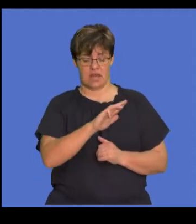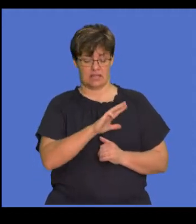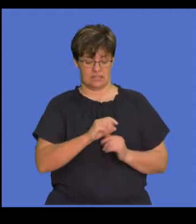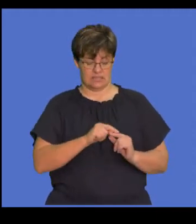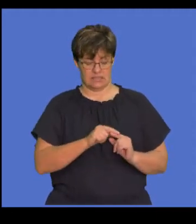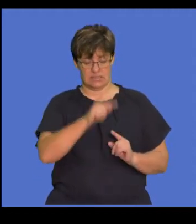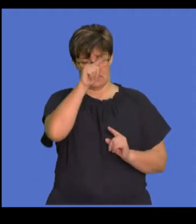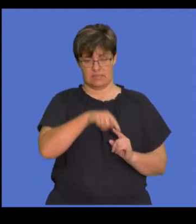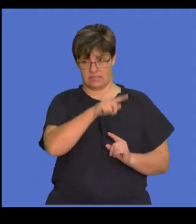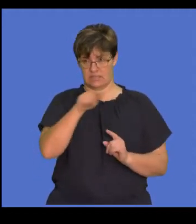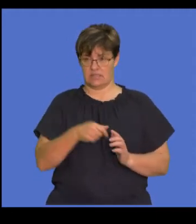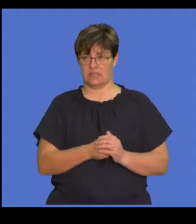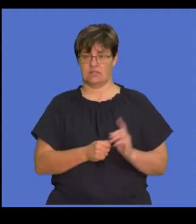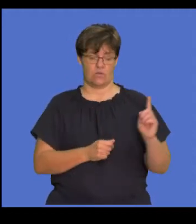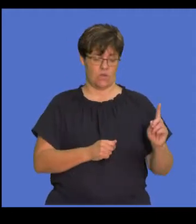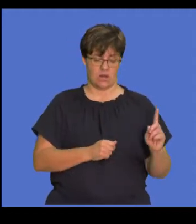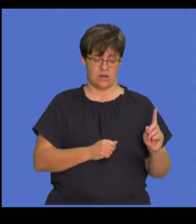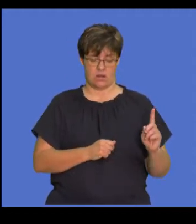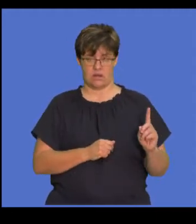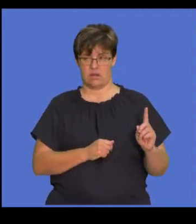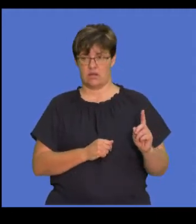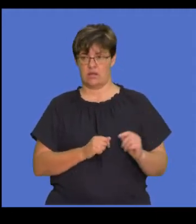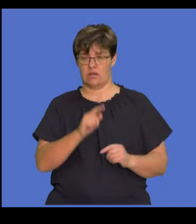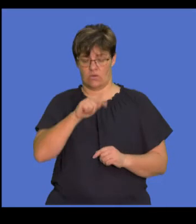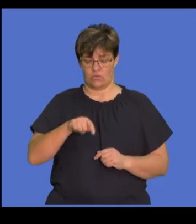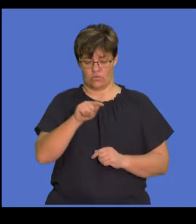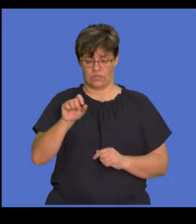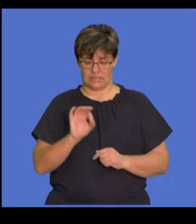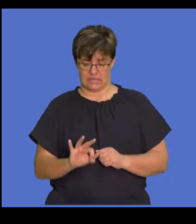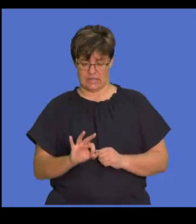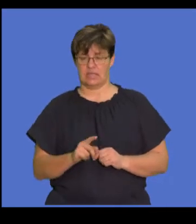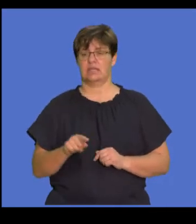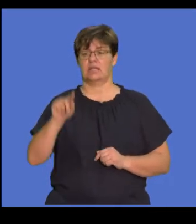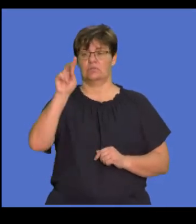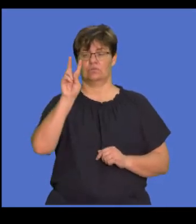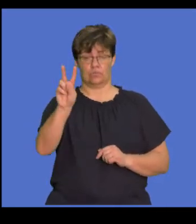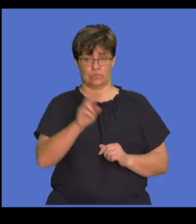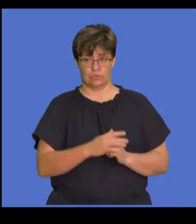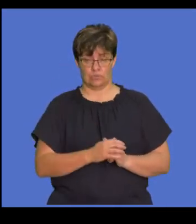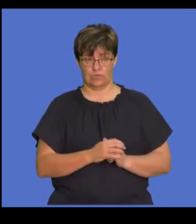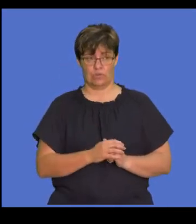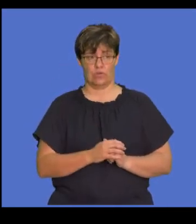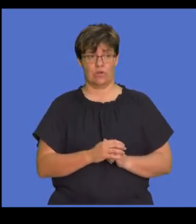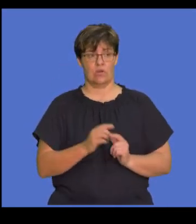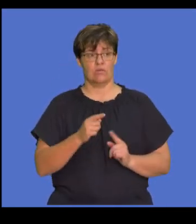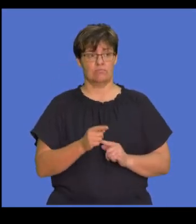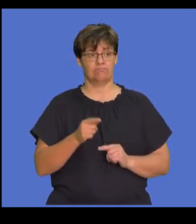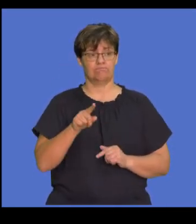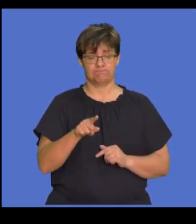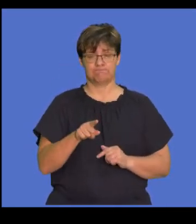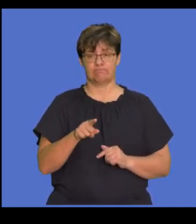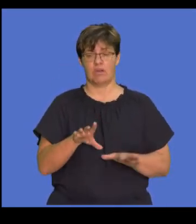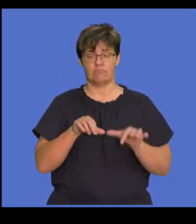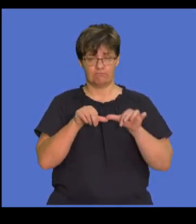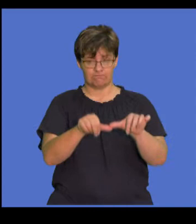30 there and 60 here. Remember, that's 1, root 3, and 2 there. And then your